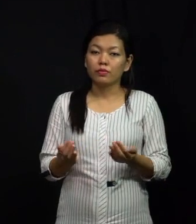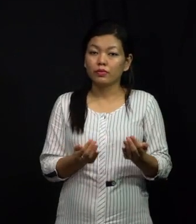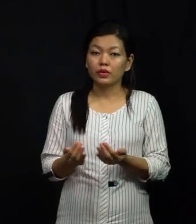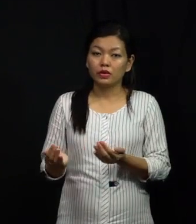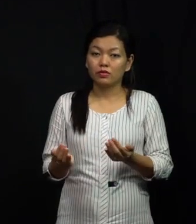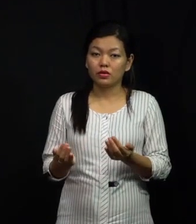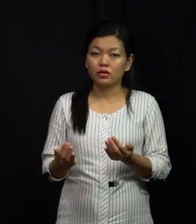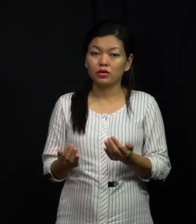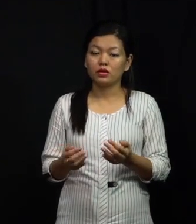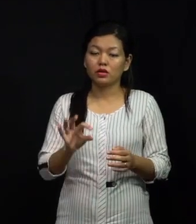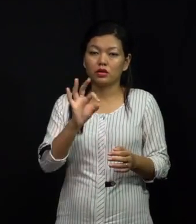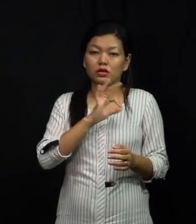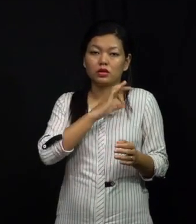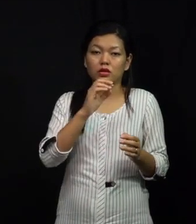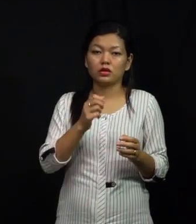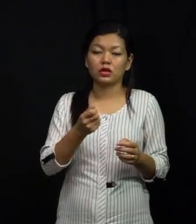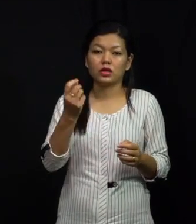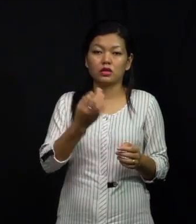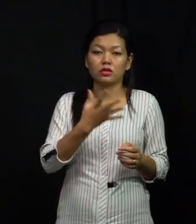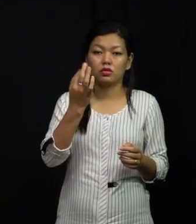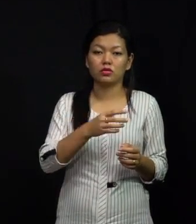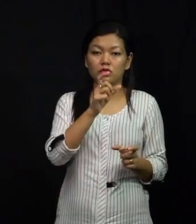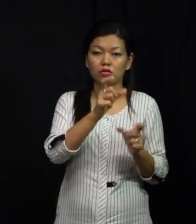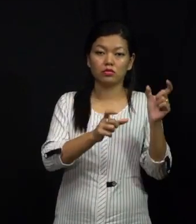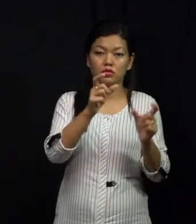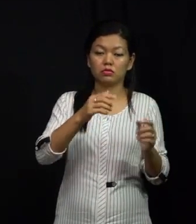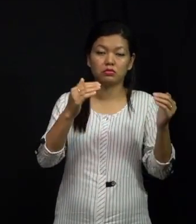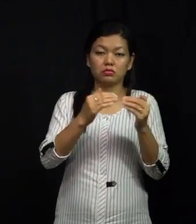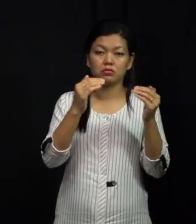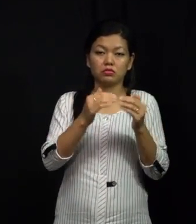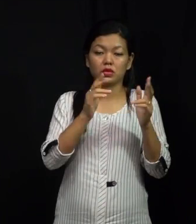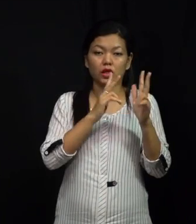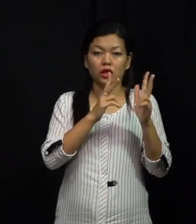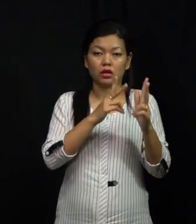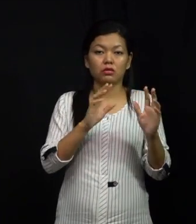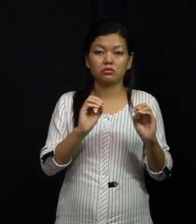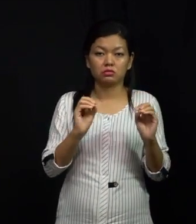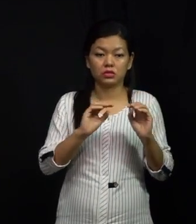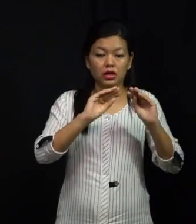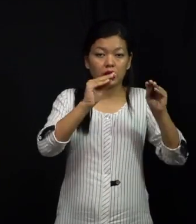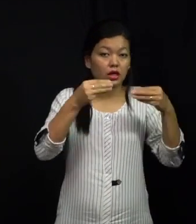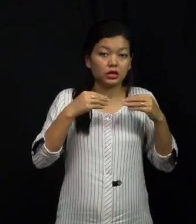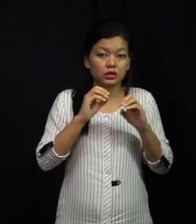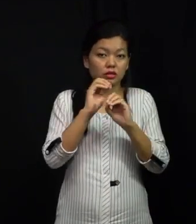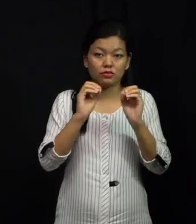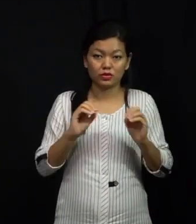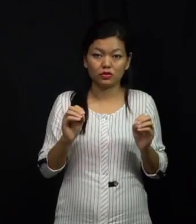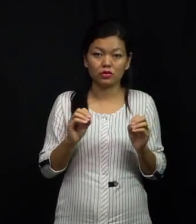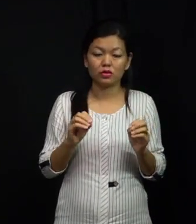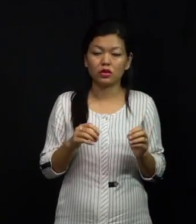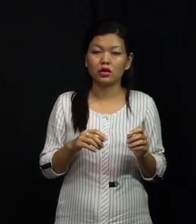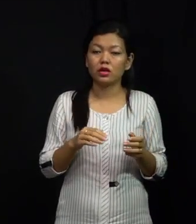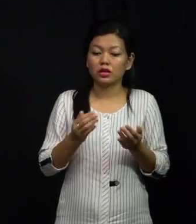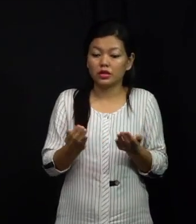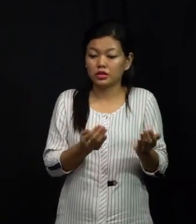antisocial. Why is it antisocial? Because the child will, like I said earlier, the child will not go to anyone and everyone, right? It will